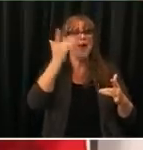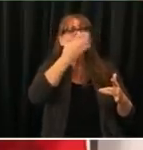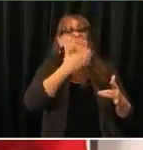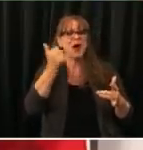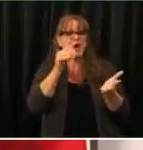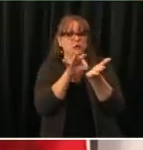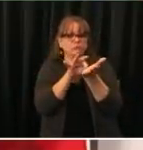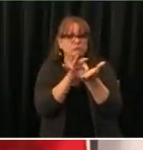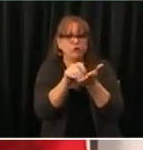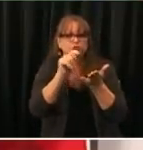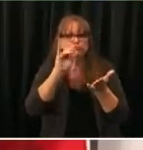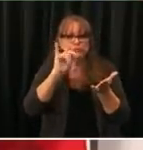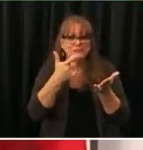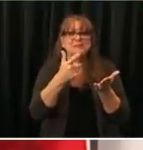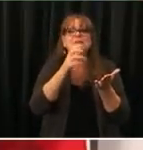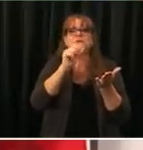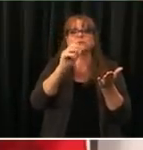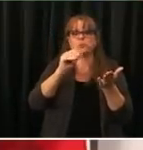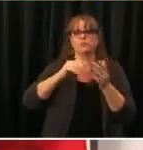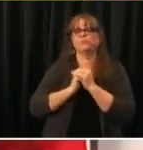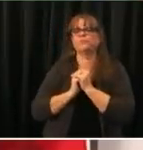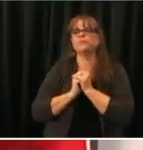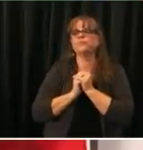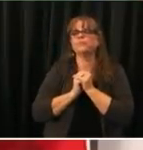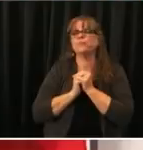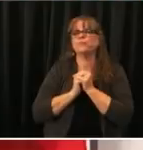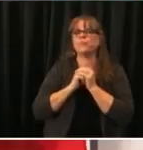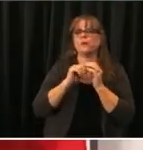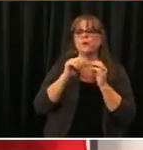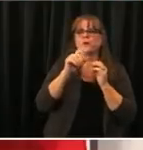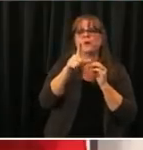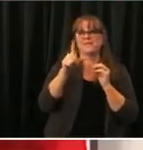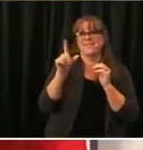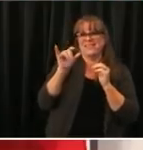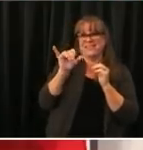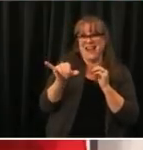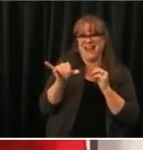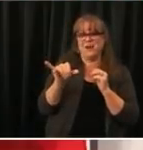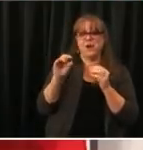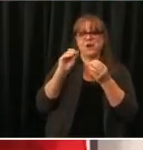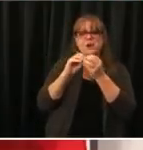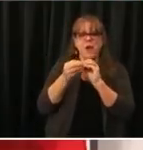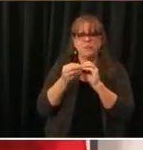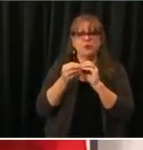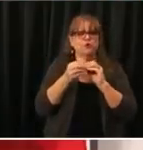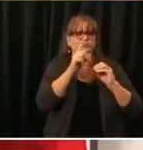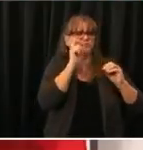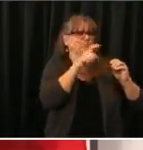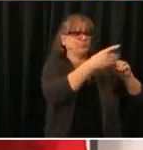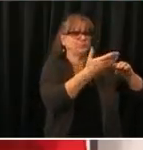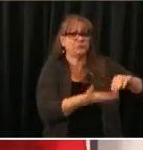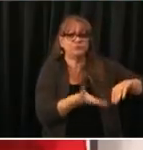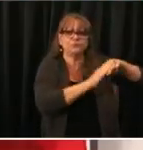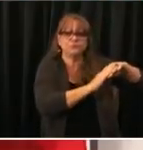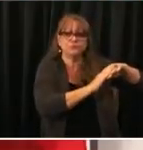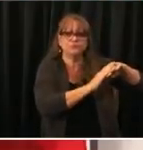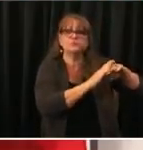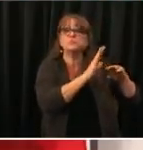But 1,722 cases, that's slightly up from the day before. The good news,